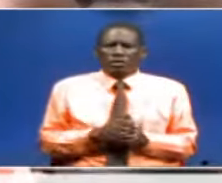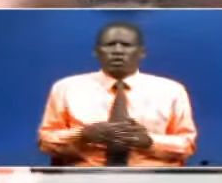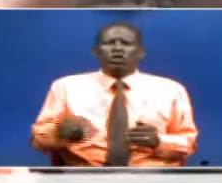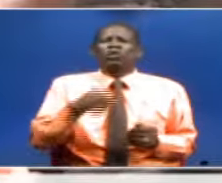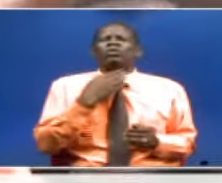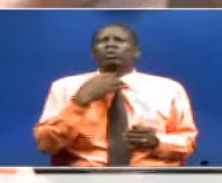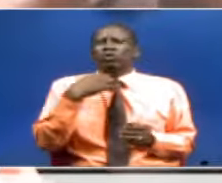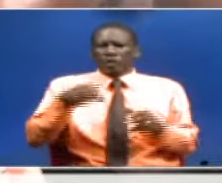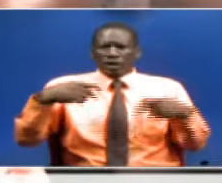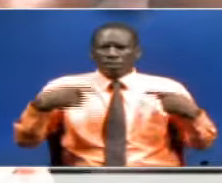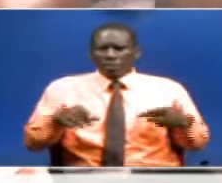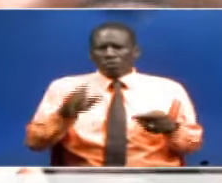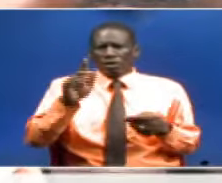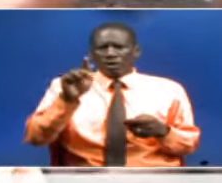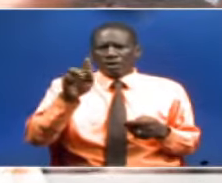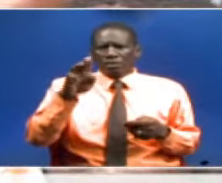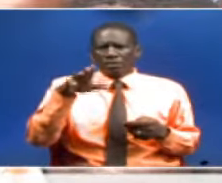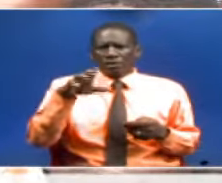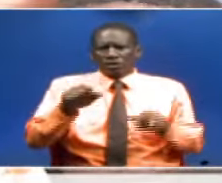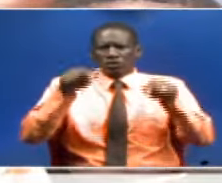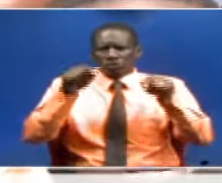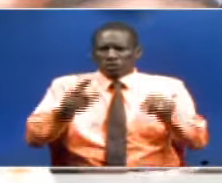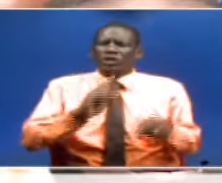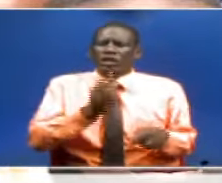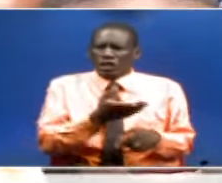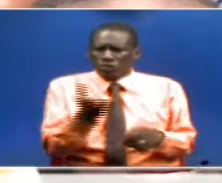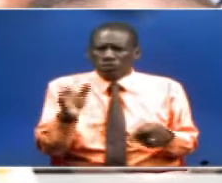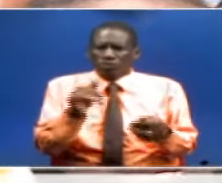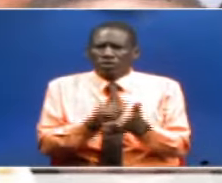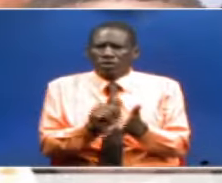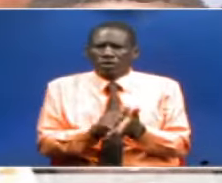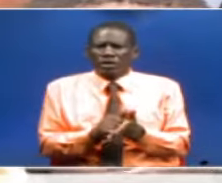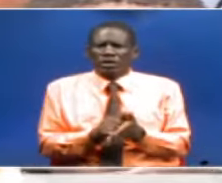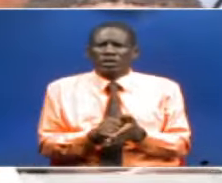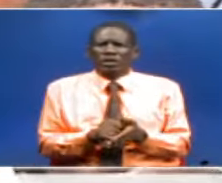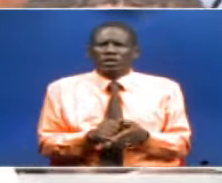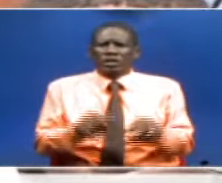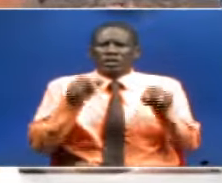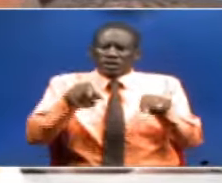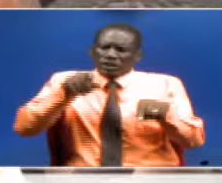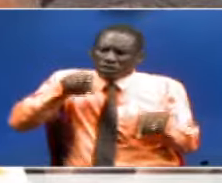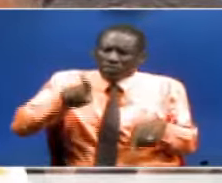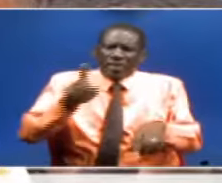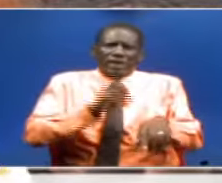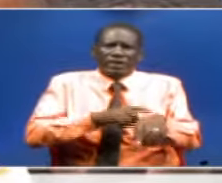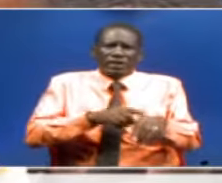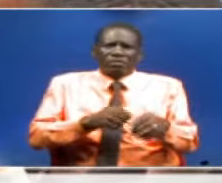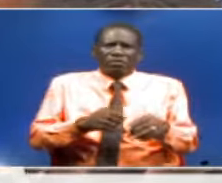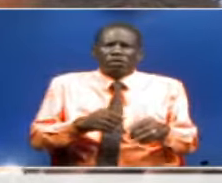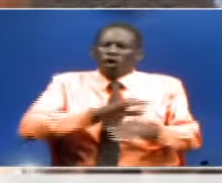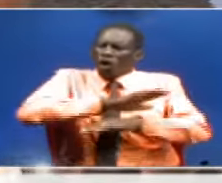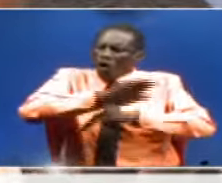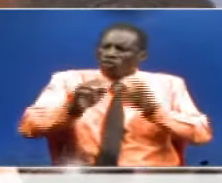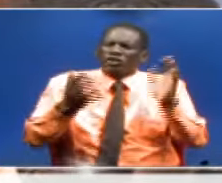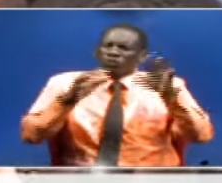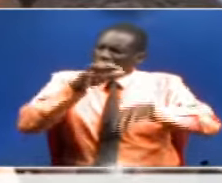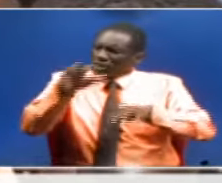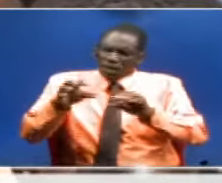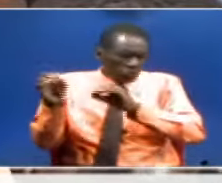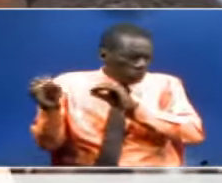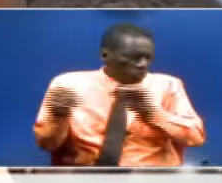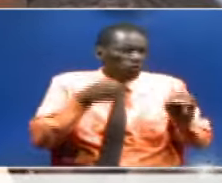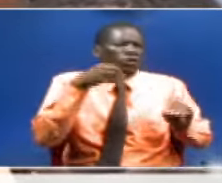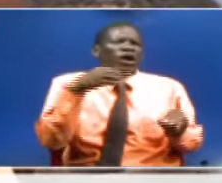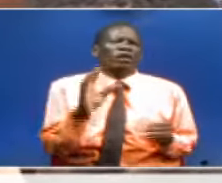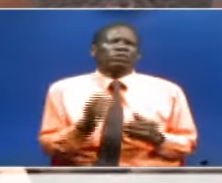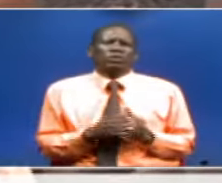watu wa KWS siku ya leo ya kwamba ni wakati wao sasa wachukue wanyama, wapeleke wanyama kwenye wako